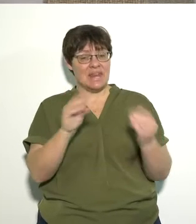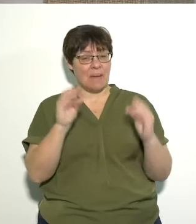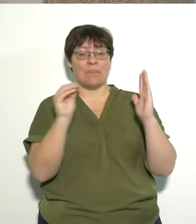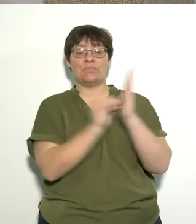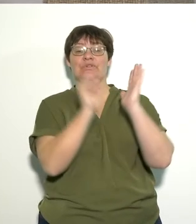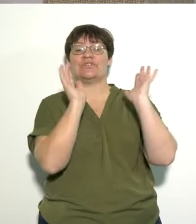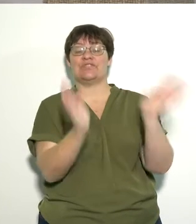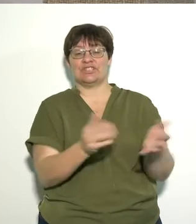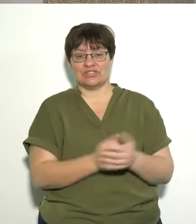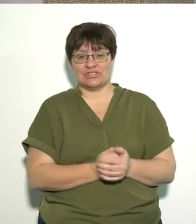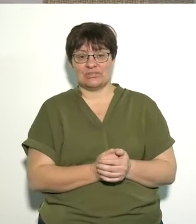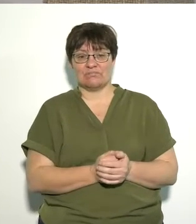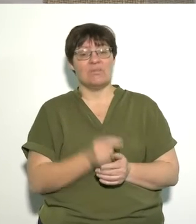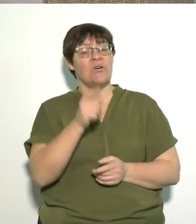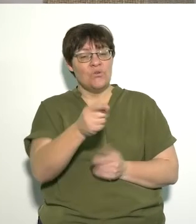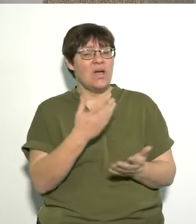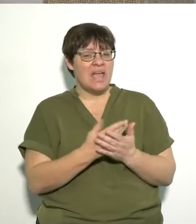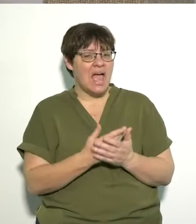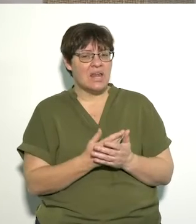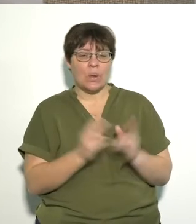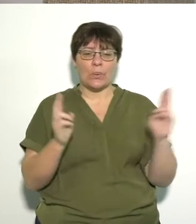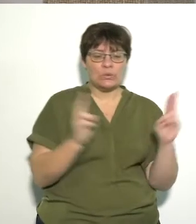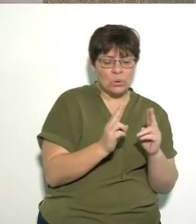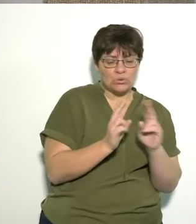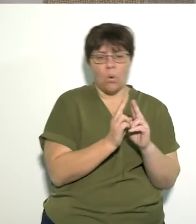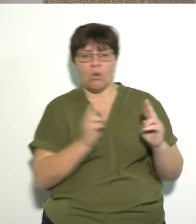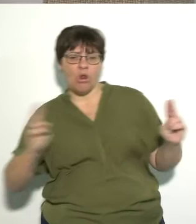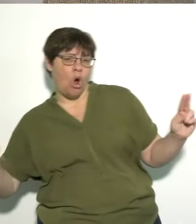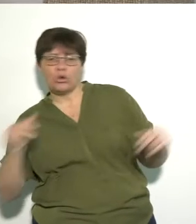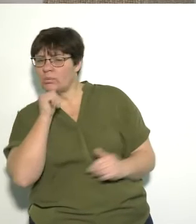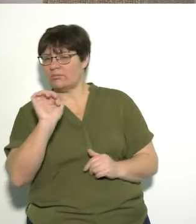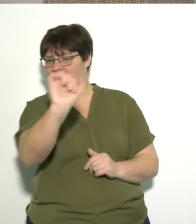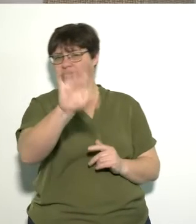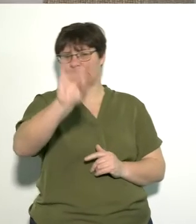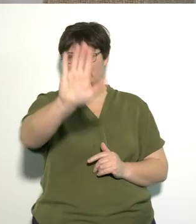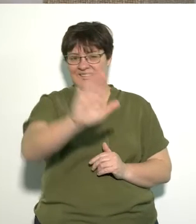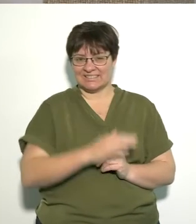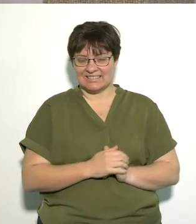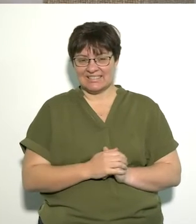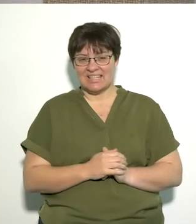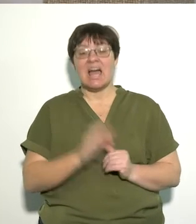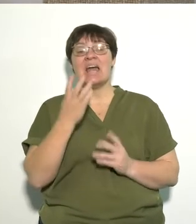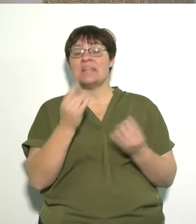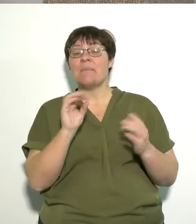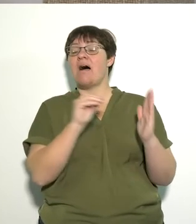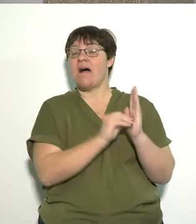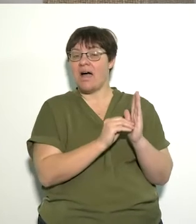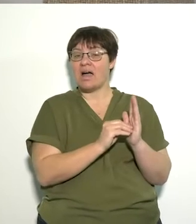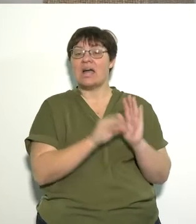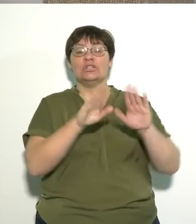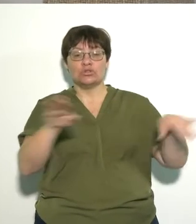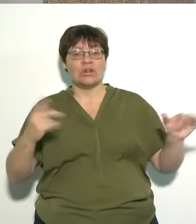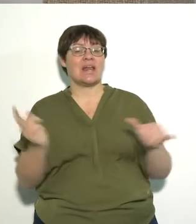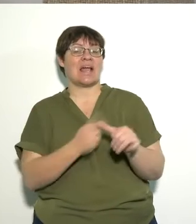numbers on mine. Your measuring worm can be as long or as short as you need it to be. I have put the numbers on so that it helps children